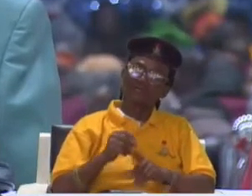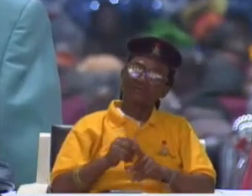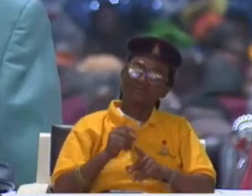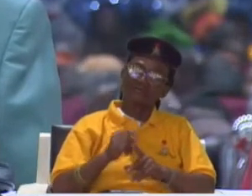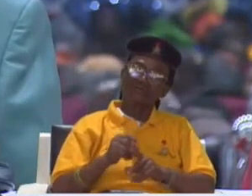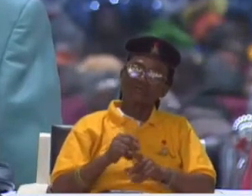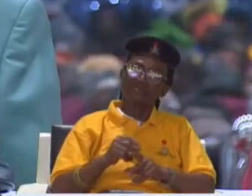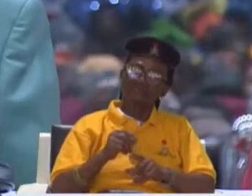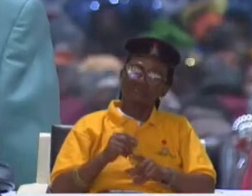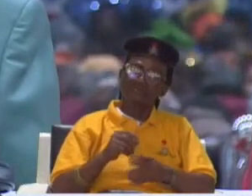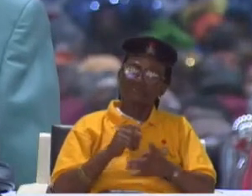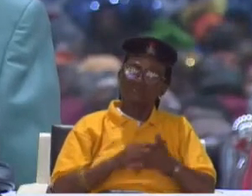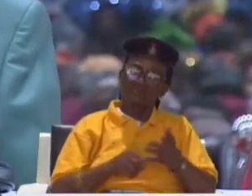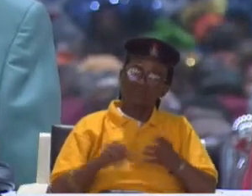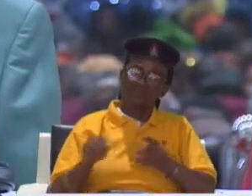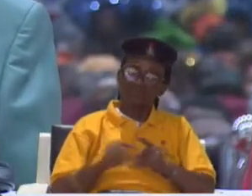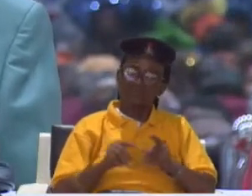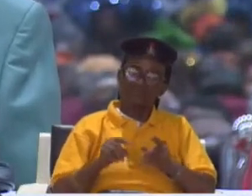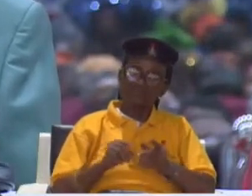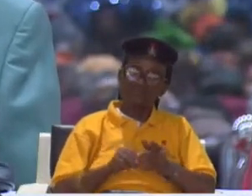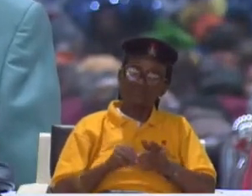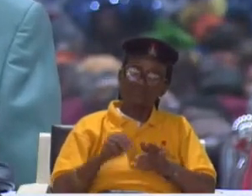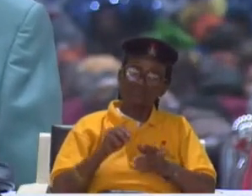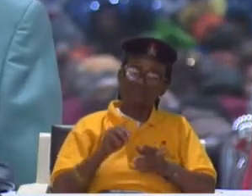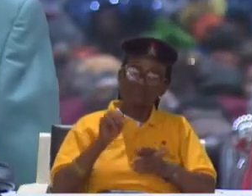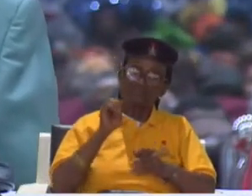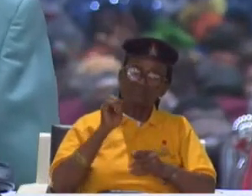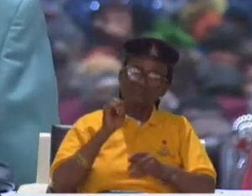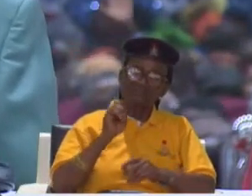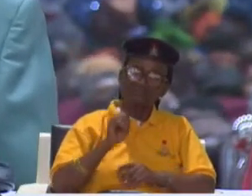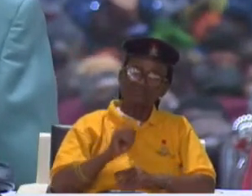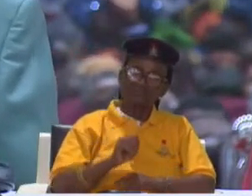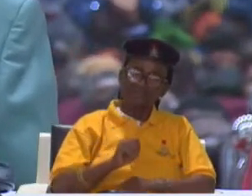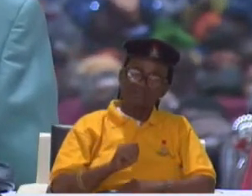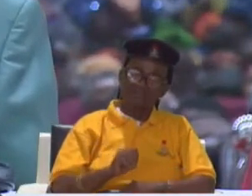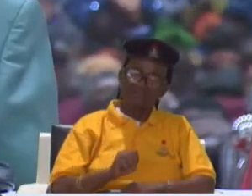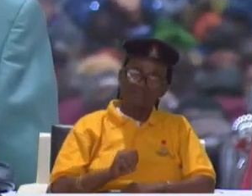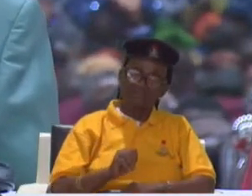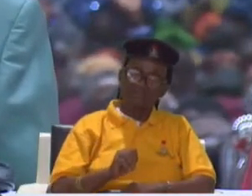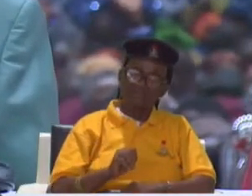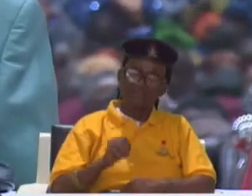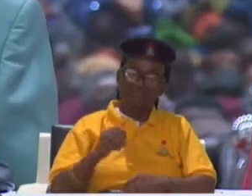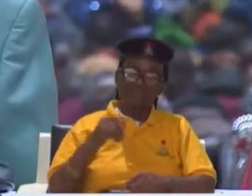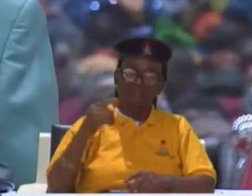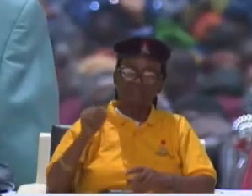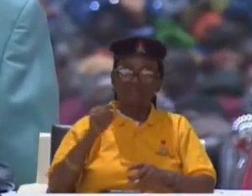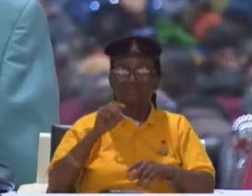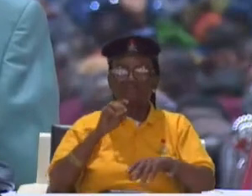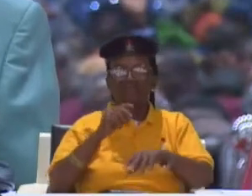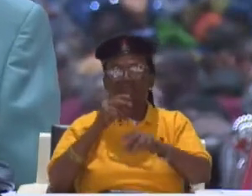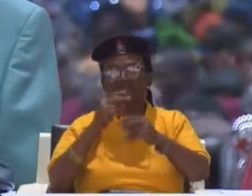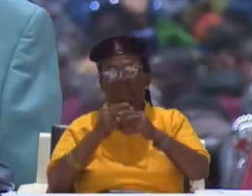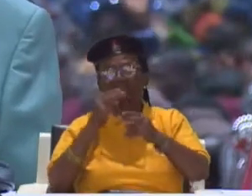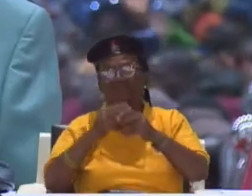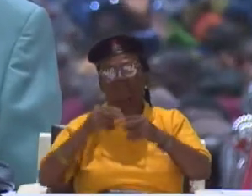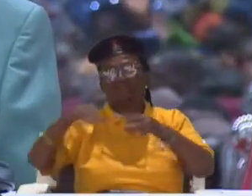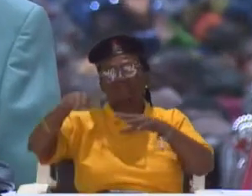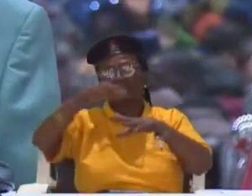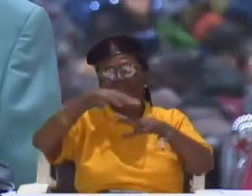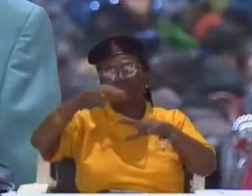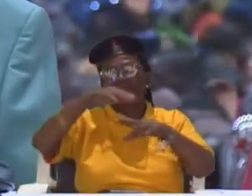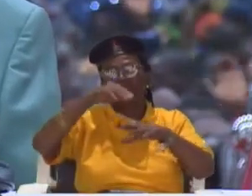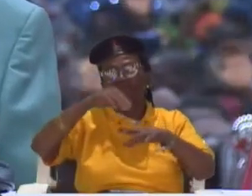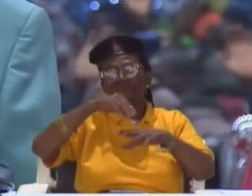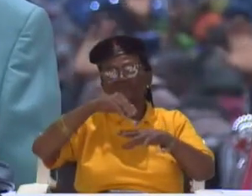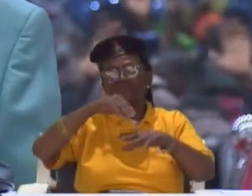light. In the name that's above every other name, I decree